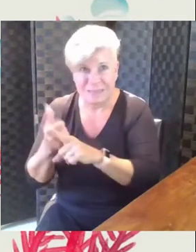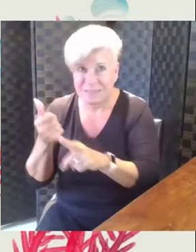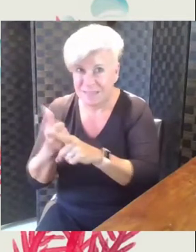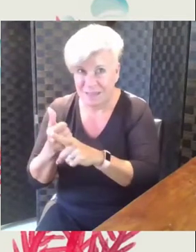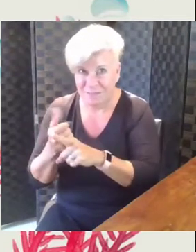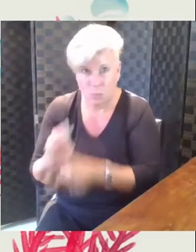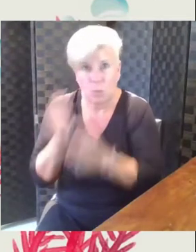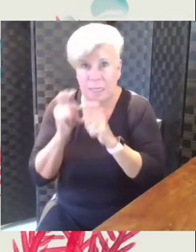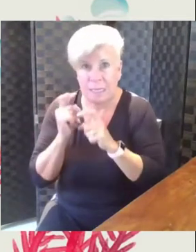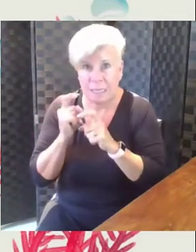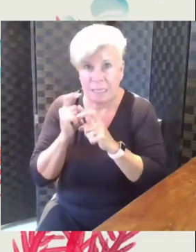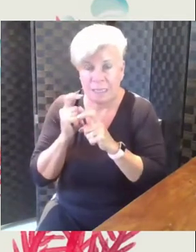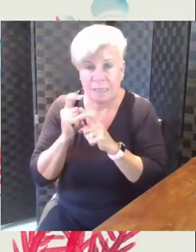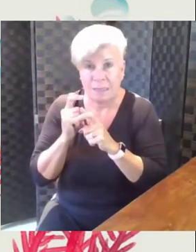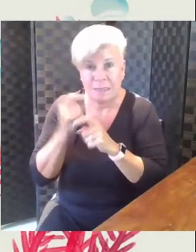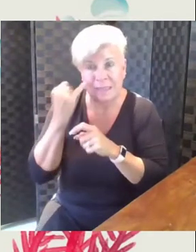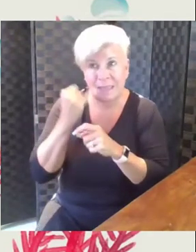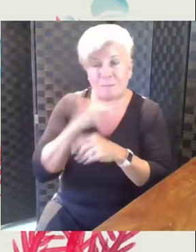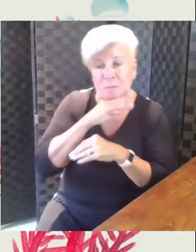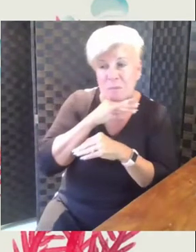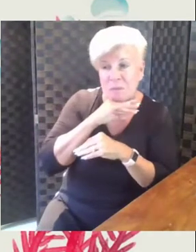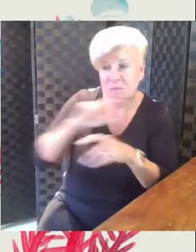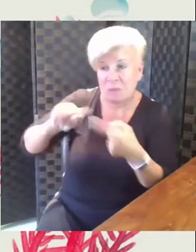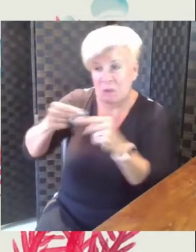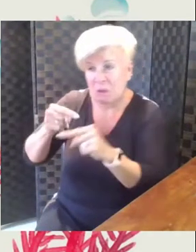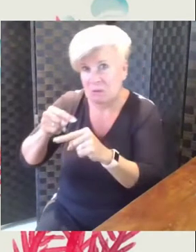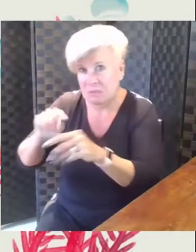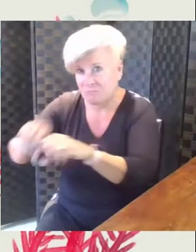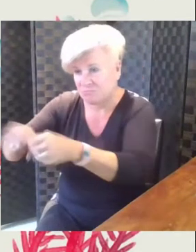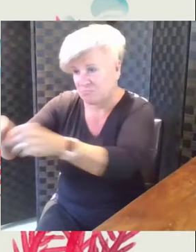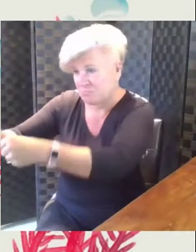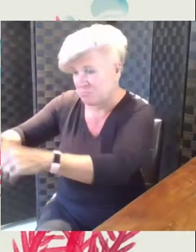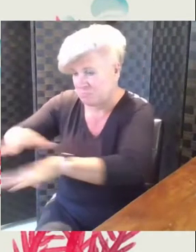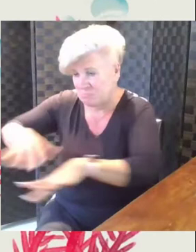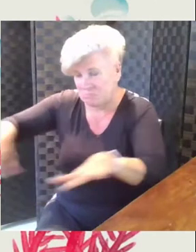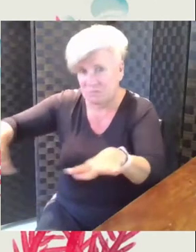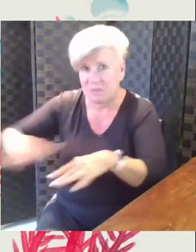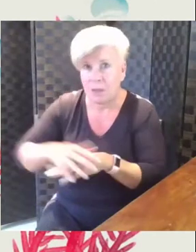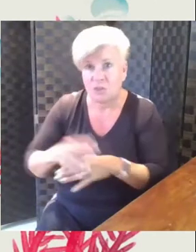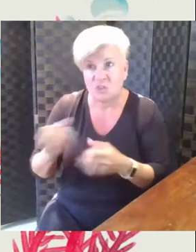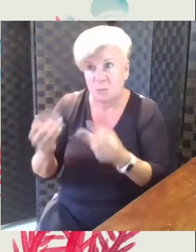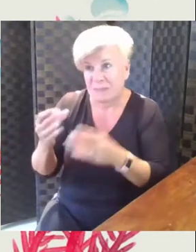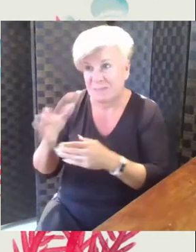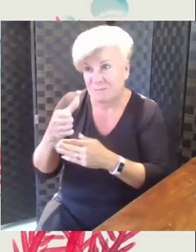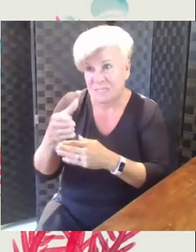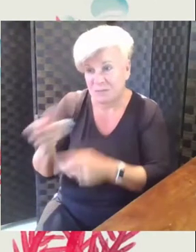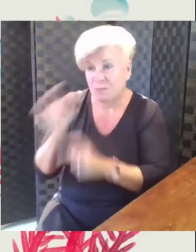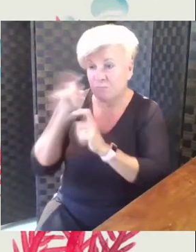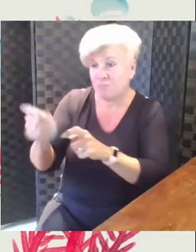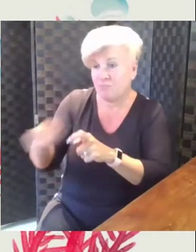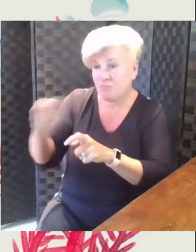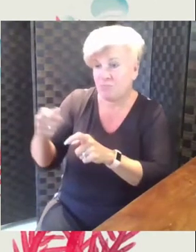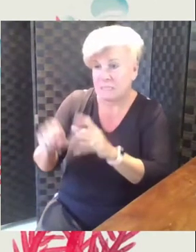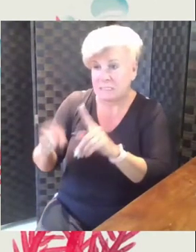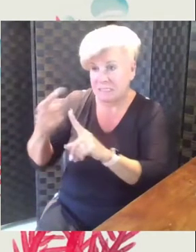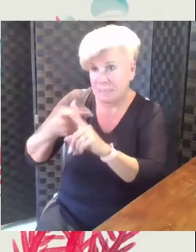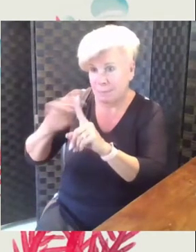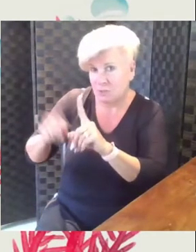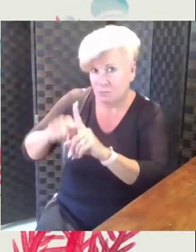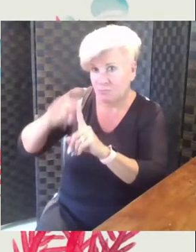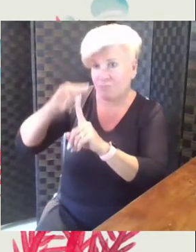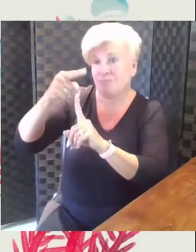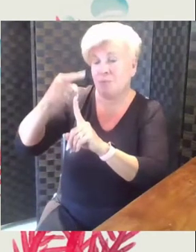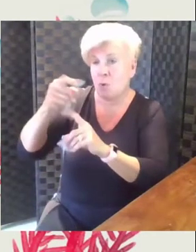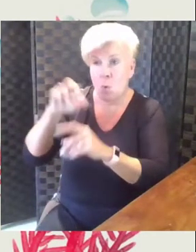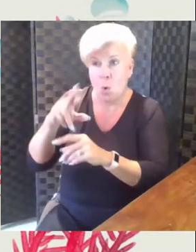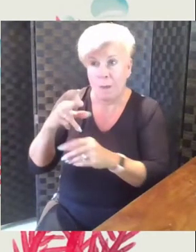themselves as quickly as they are being harmed by pollution, overfishing, rising temperatures, and even damage